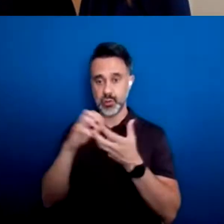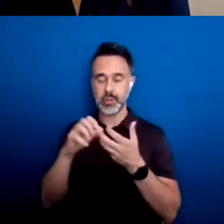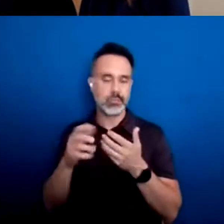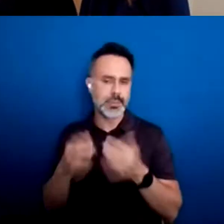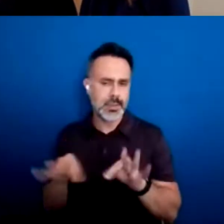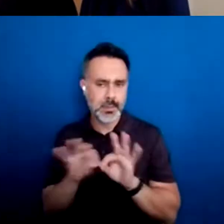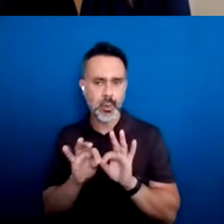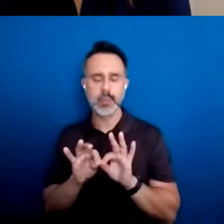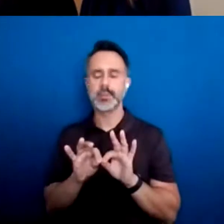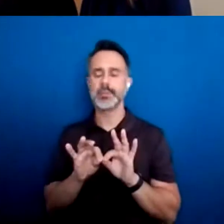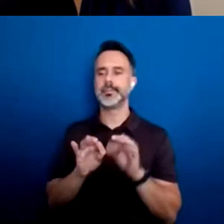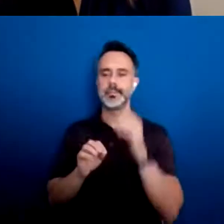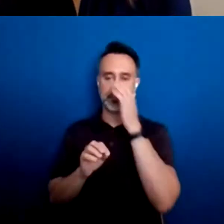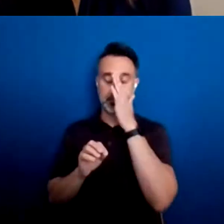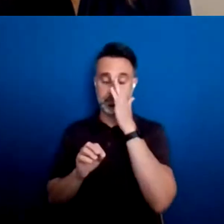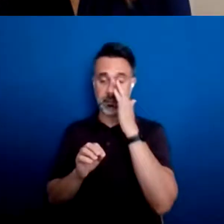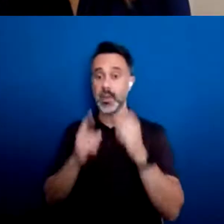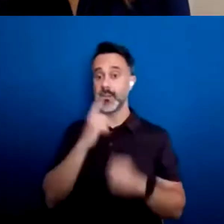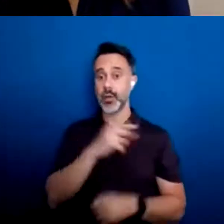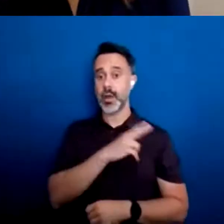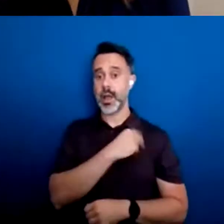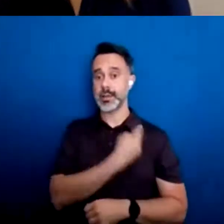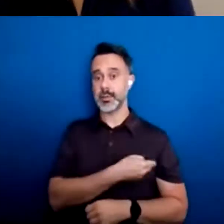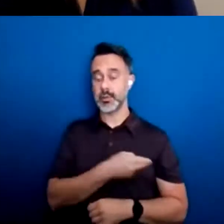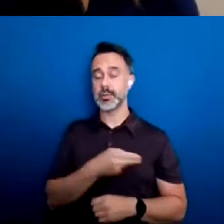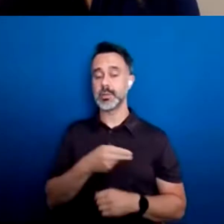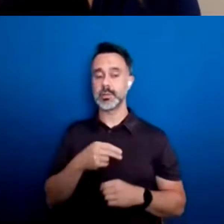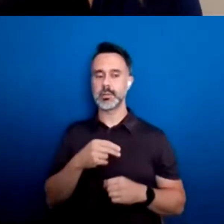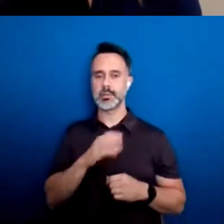at least for hospitals, Cal OSHA already has